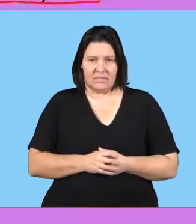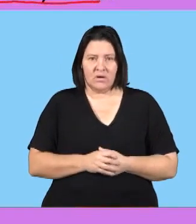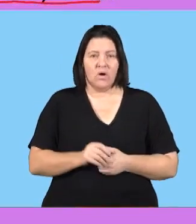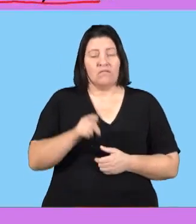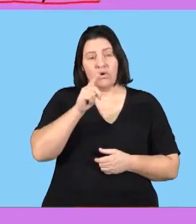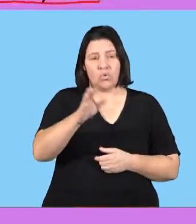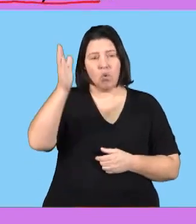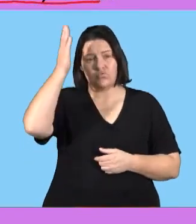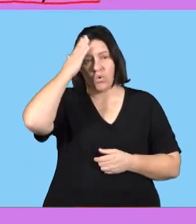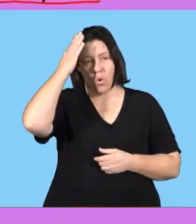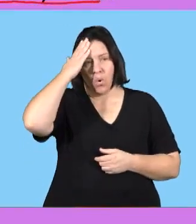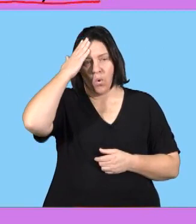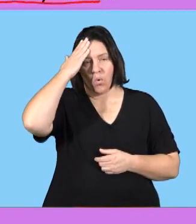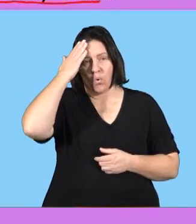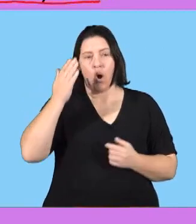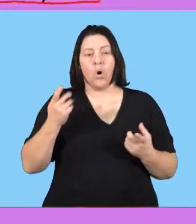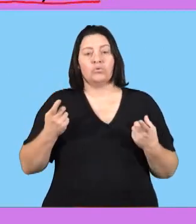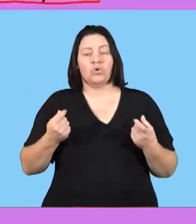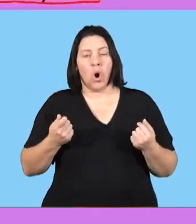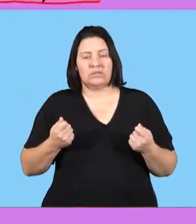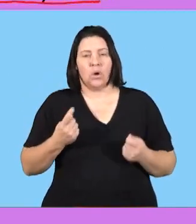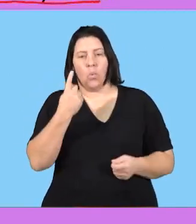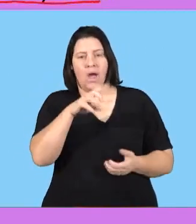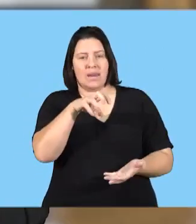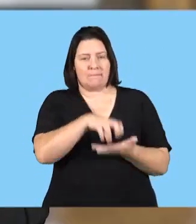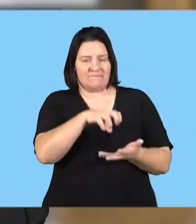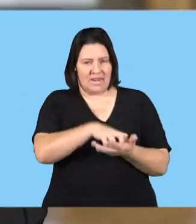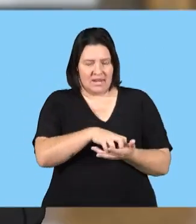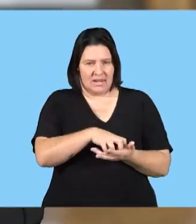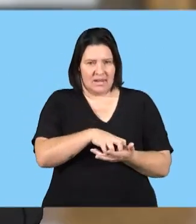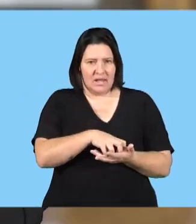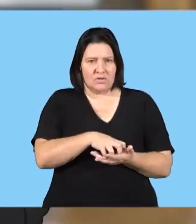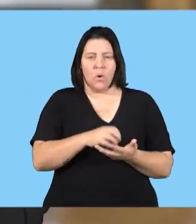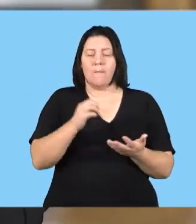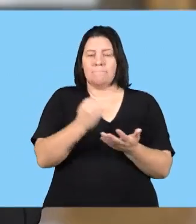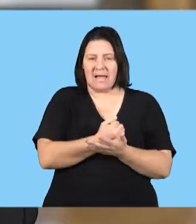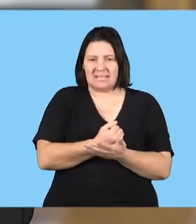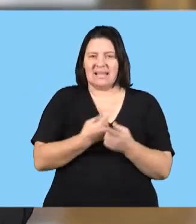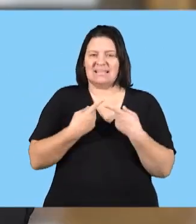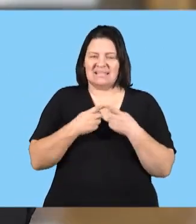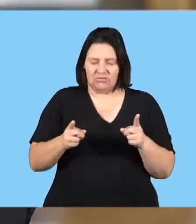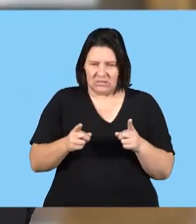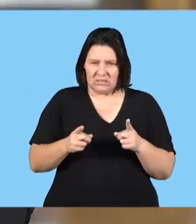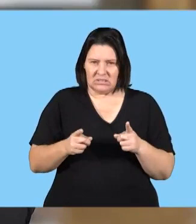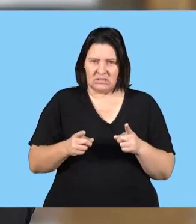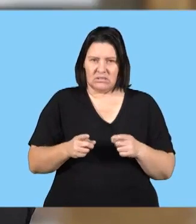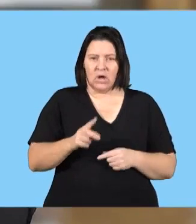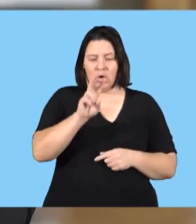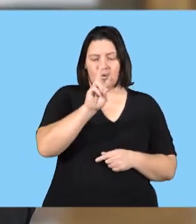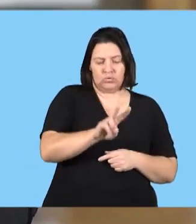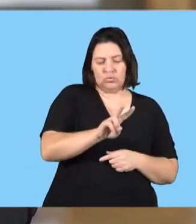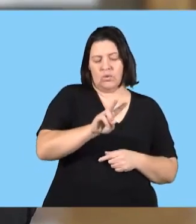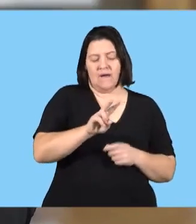for you to know what is the cost of preparing 1 muffin, you need to get the difference between